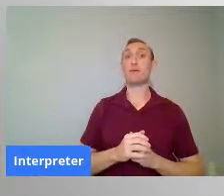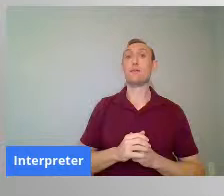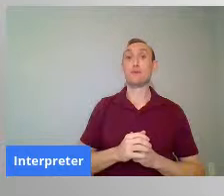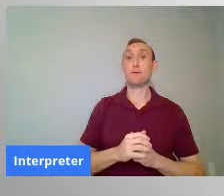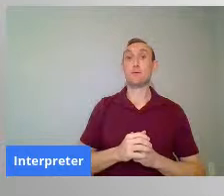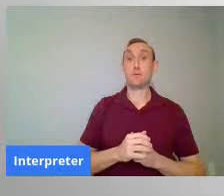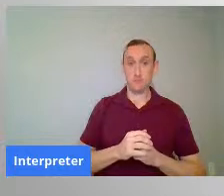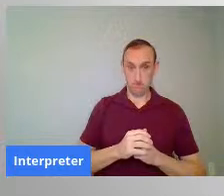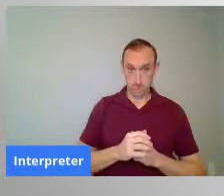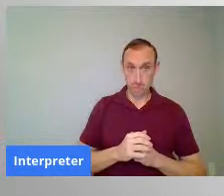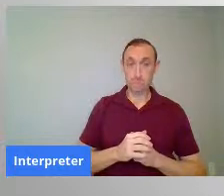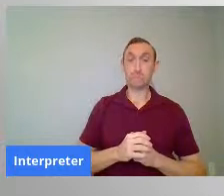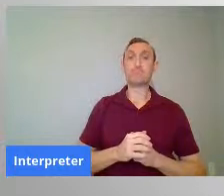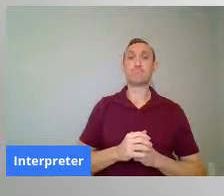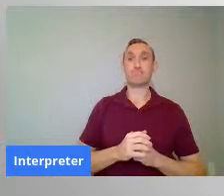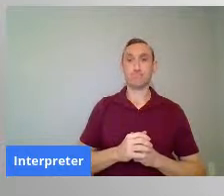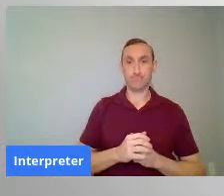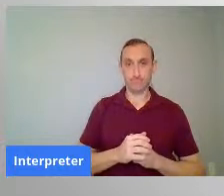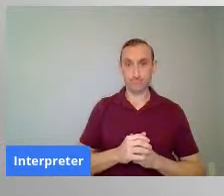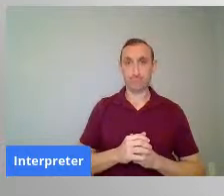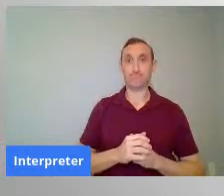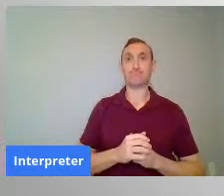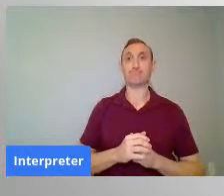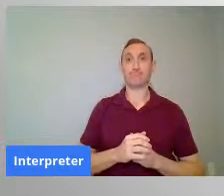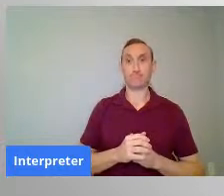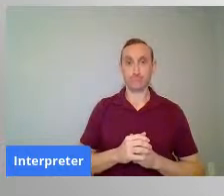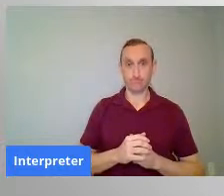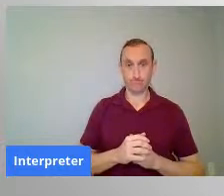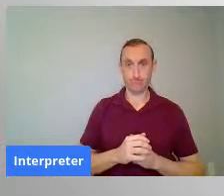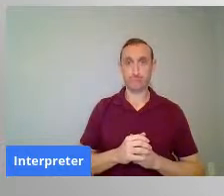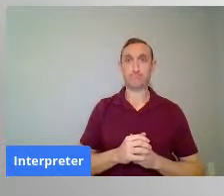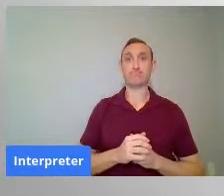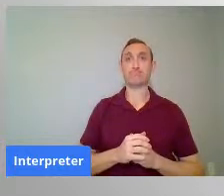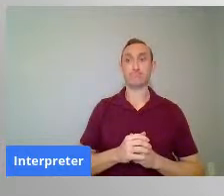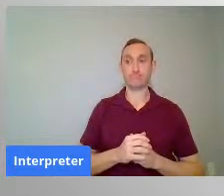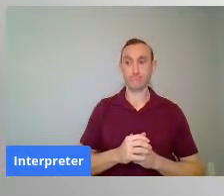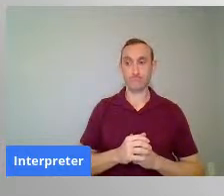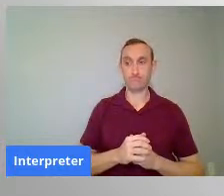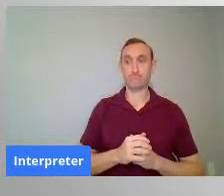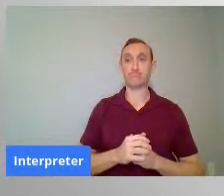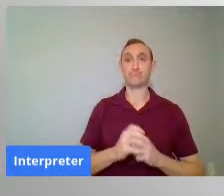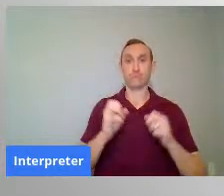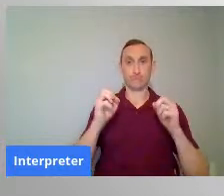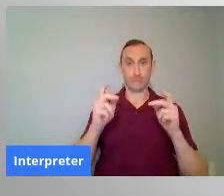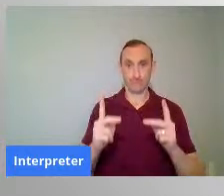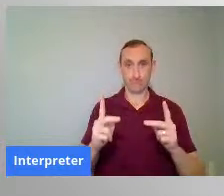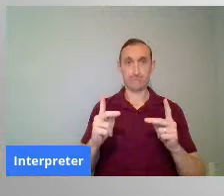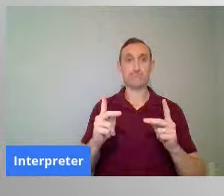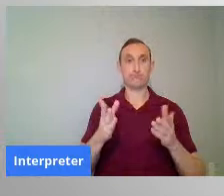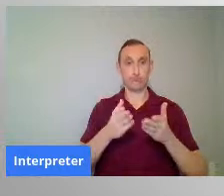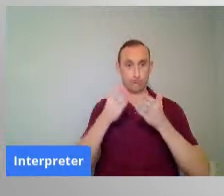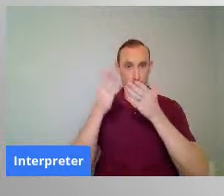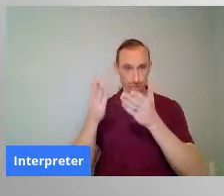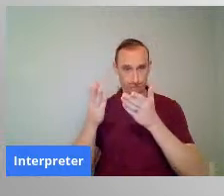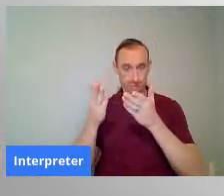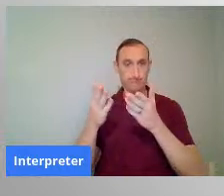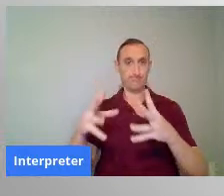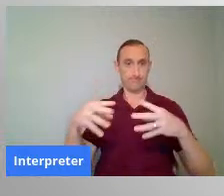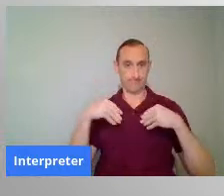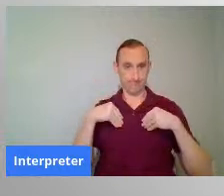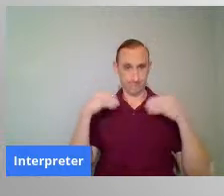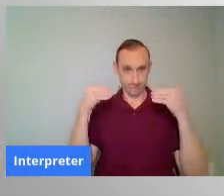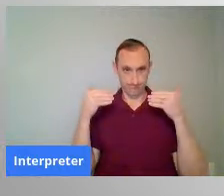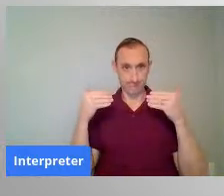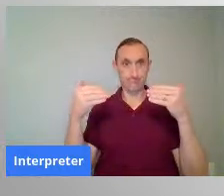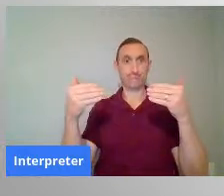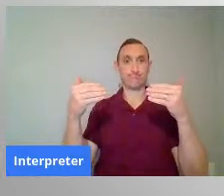Okay. All right, thank you. So that motion carries, and that means that